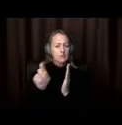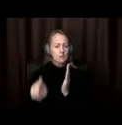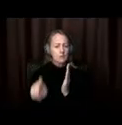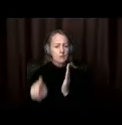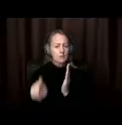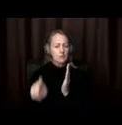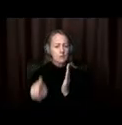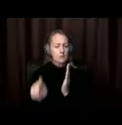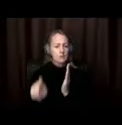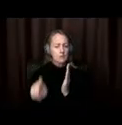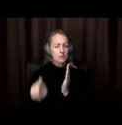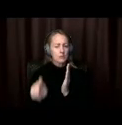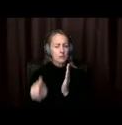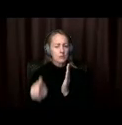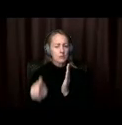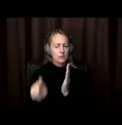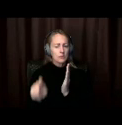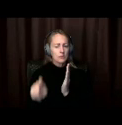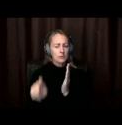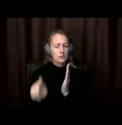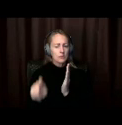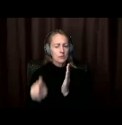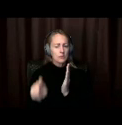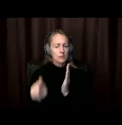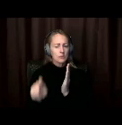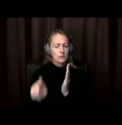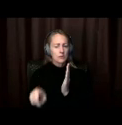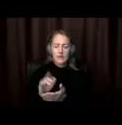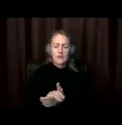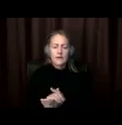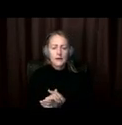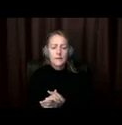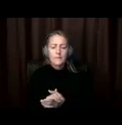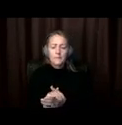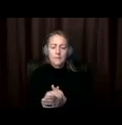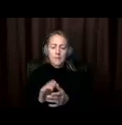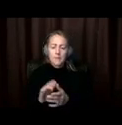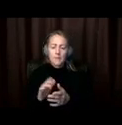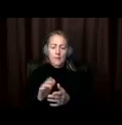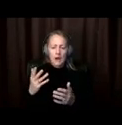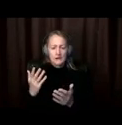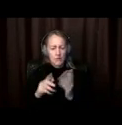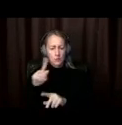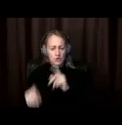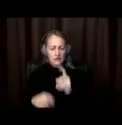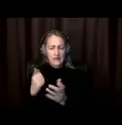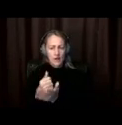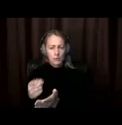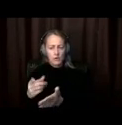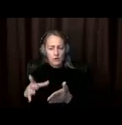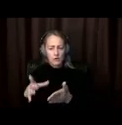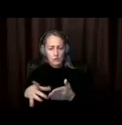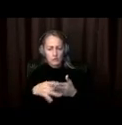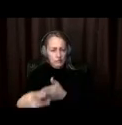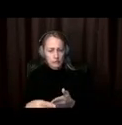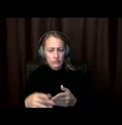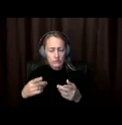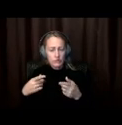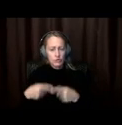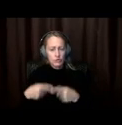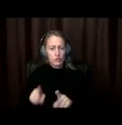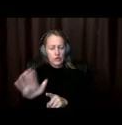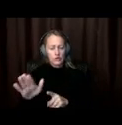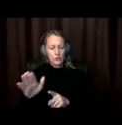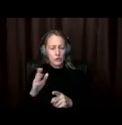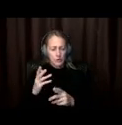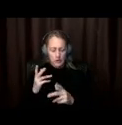frame some of your conversations. Obviously, there's a million other things you can be thinking about, but if you need some inspiration, there's a list of